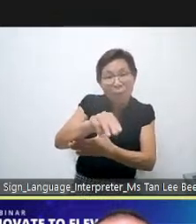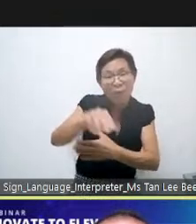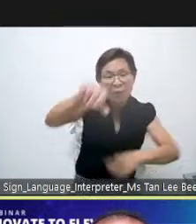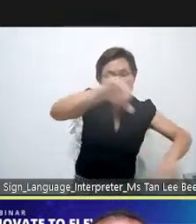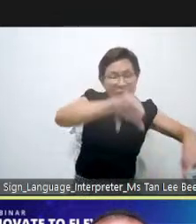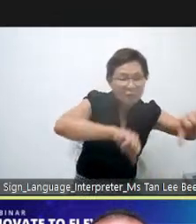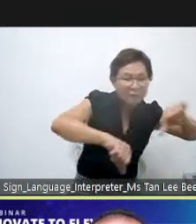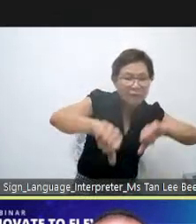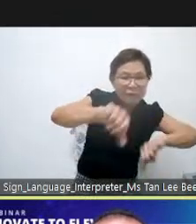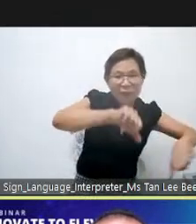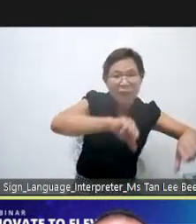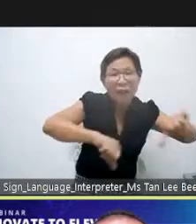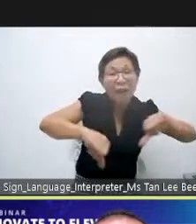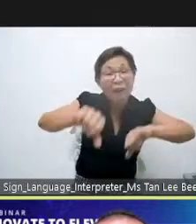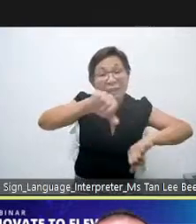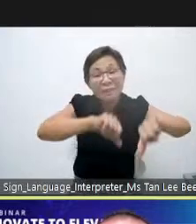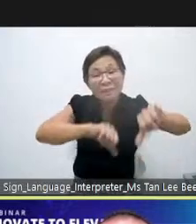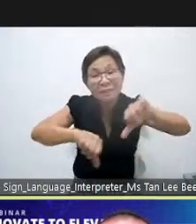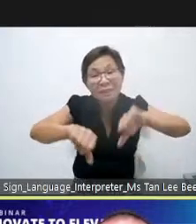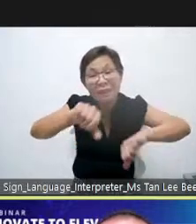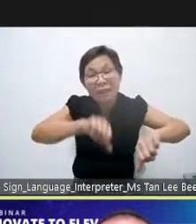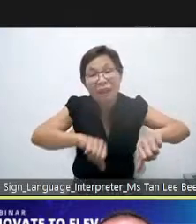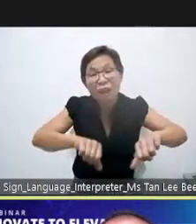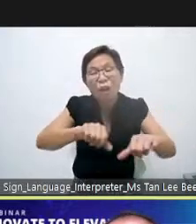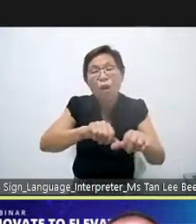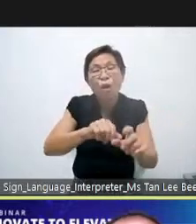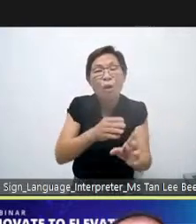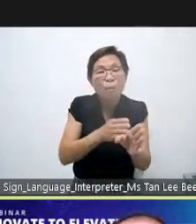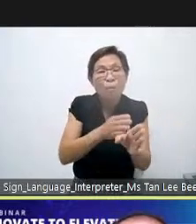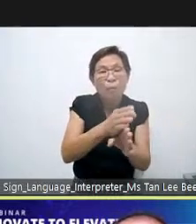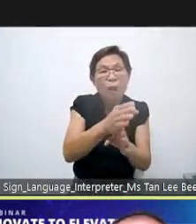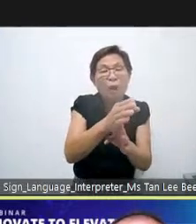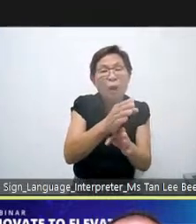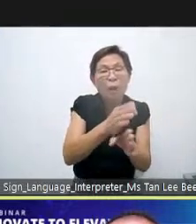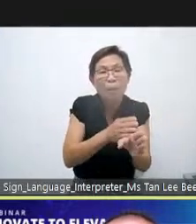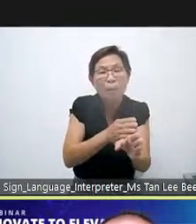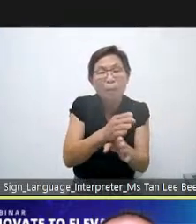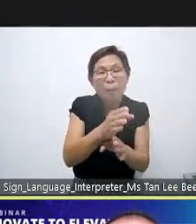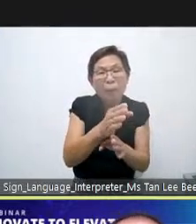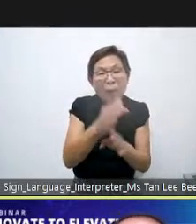of Forestry. Majoring on outdoor education is not